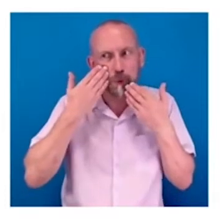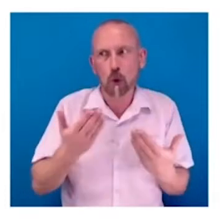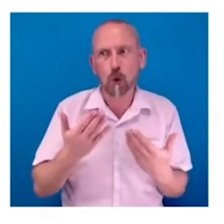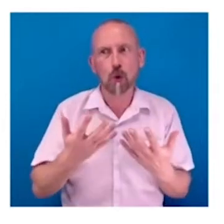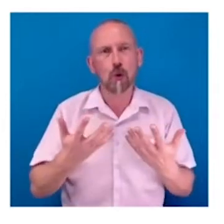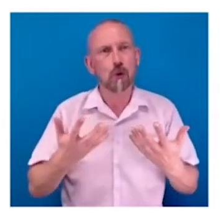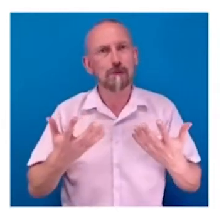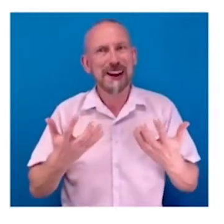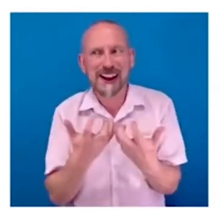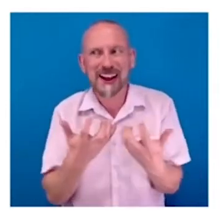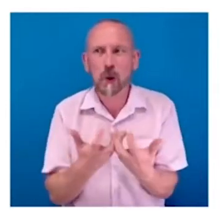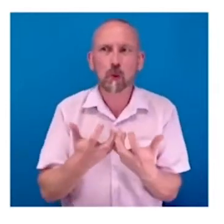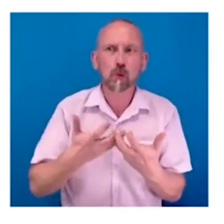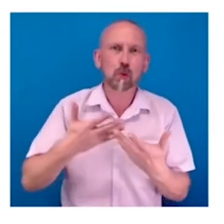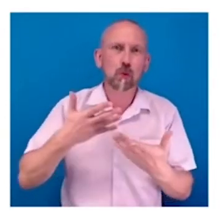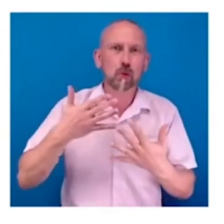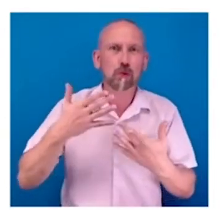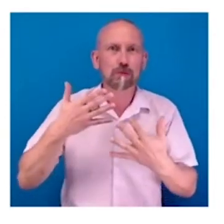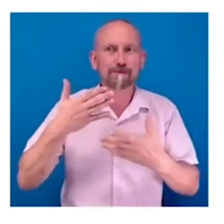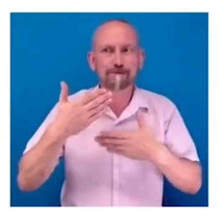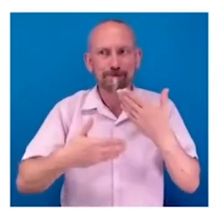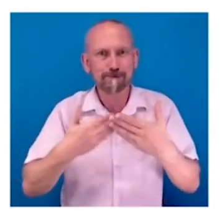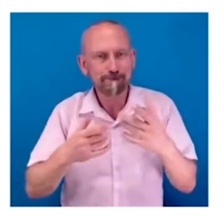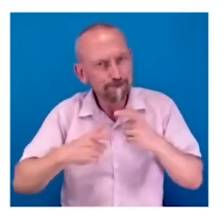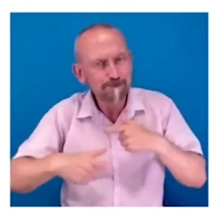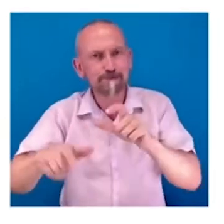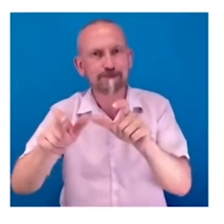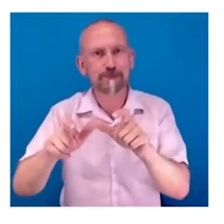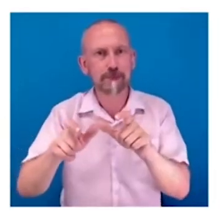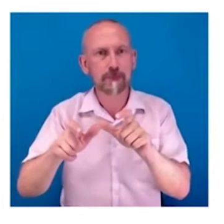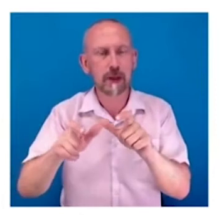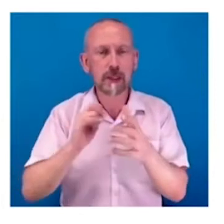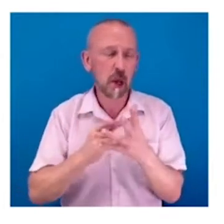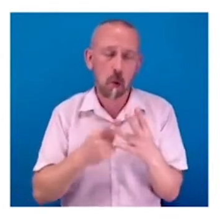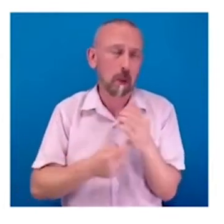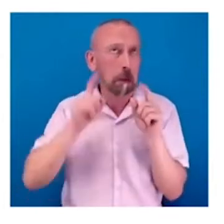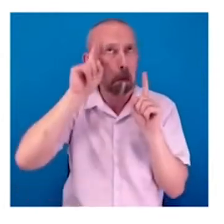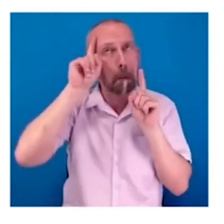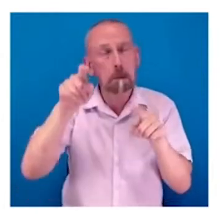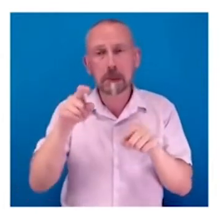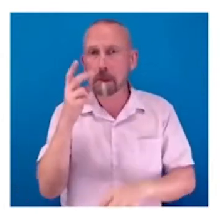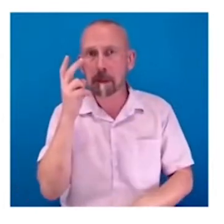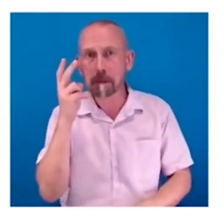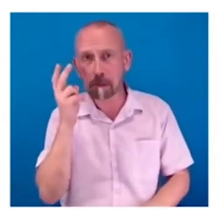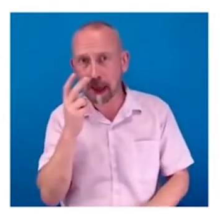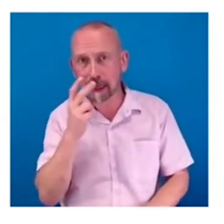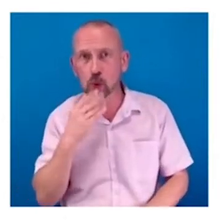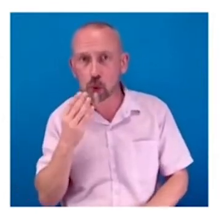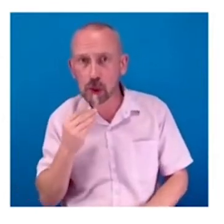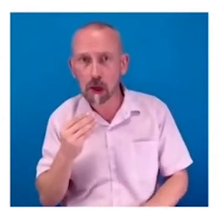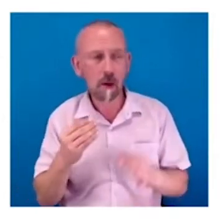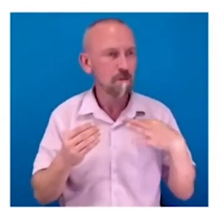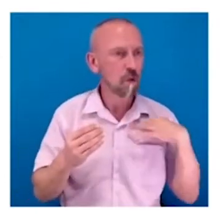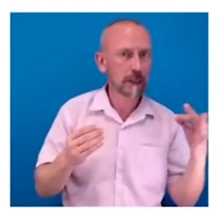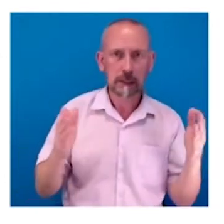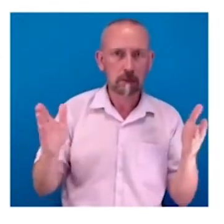this mobile app connecting our blind users with volunteers only. And from day one, we just realized the money is not in charging